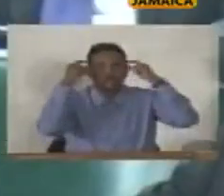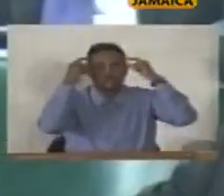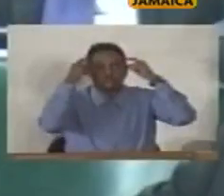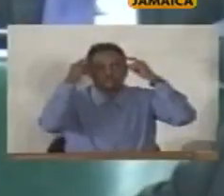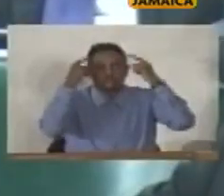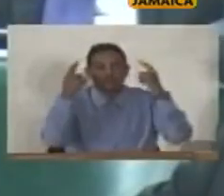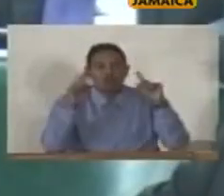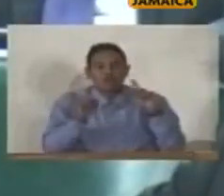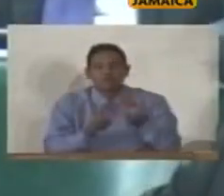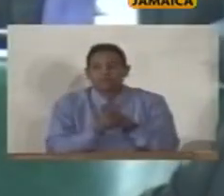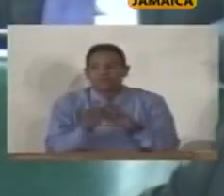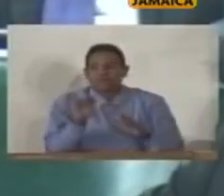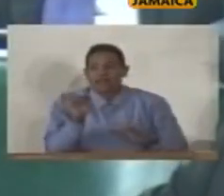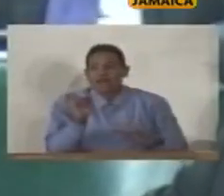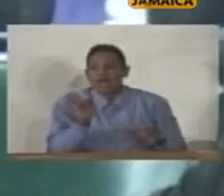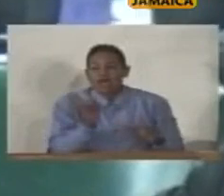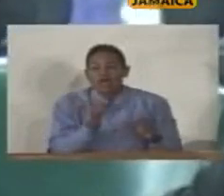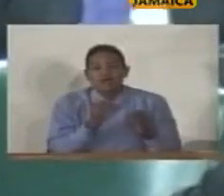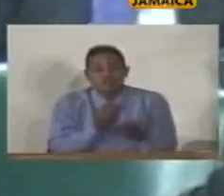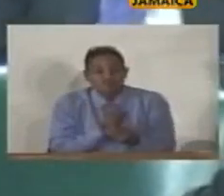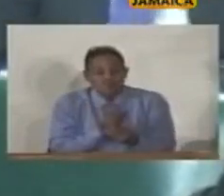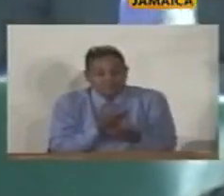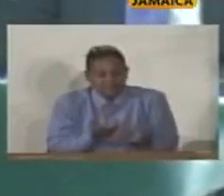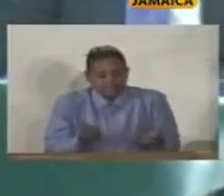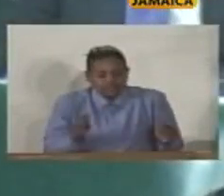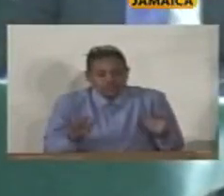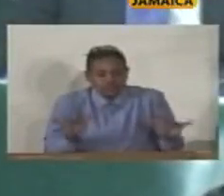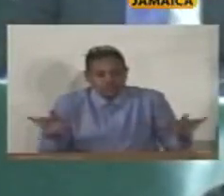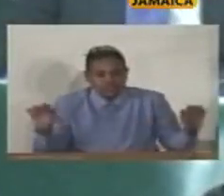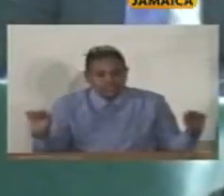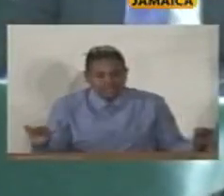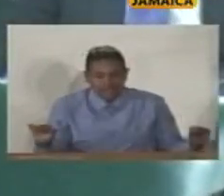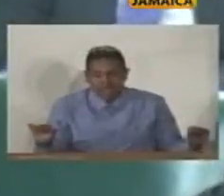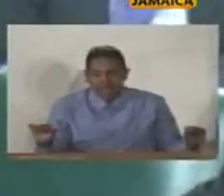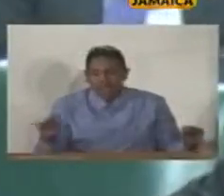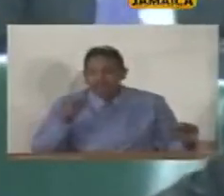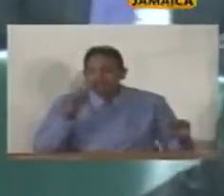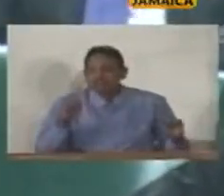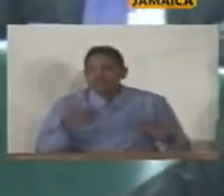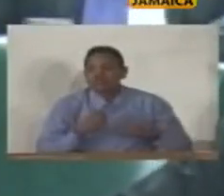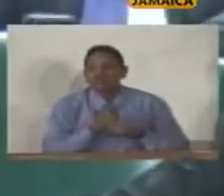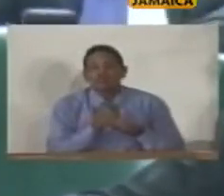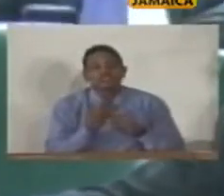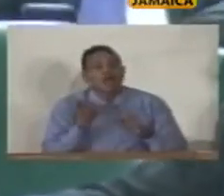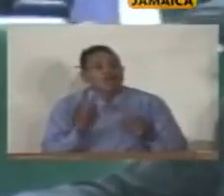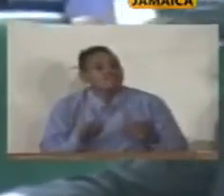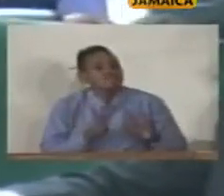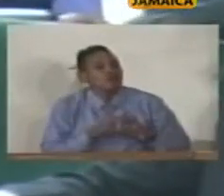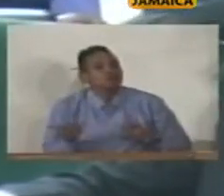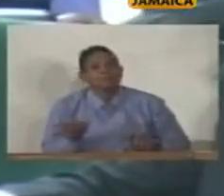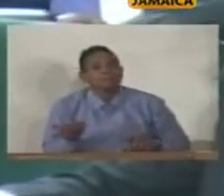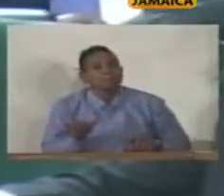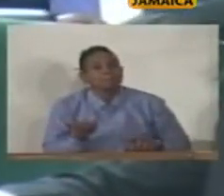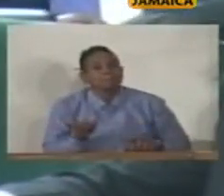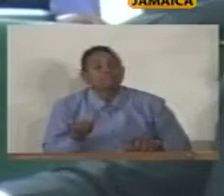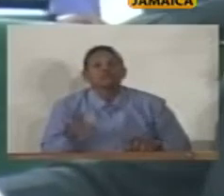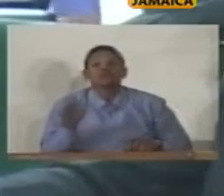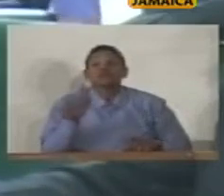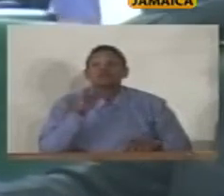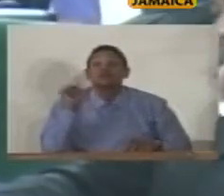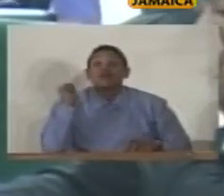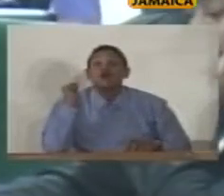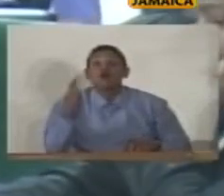Like tangible property, the creation has a value. And like